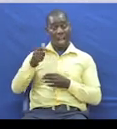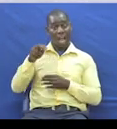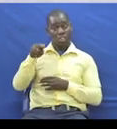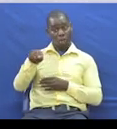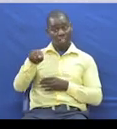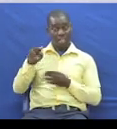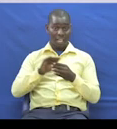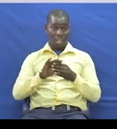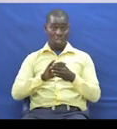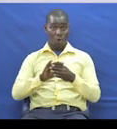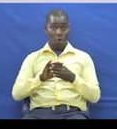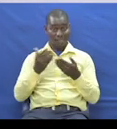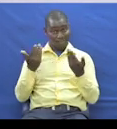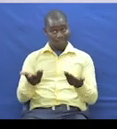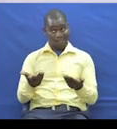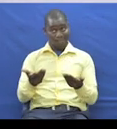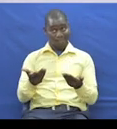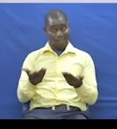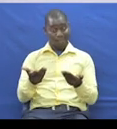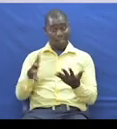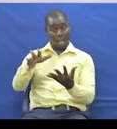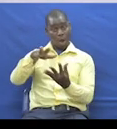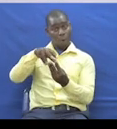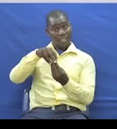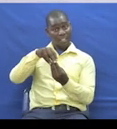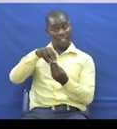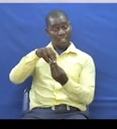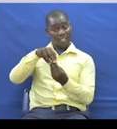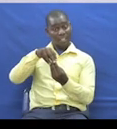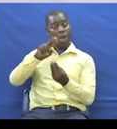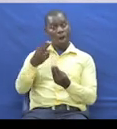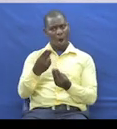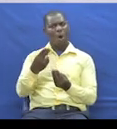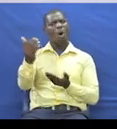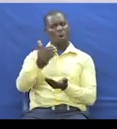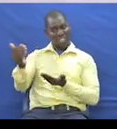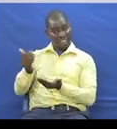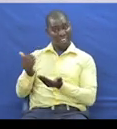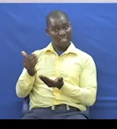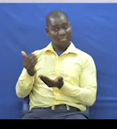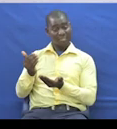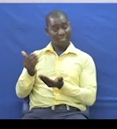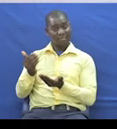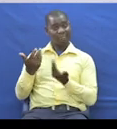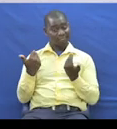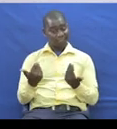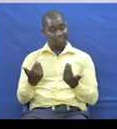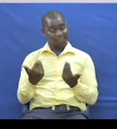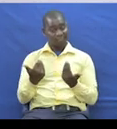with the or let us say contain has,